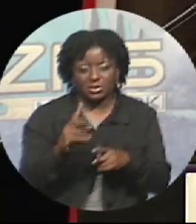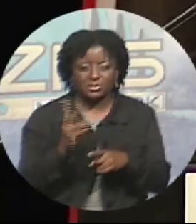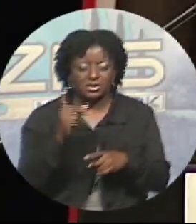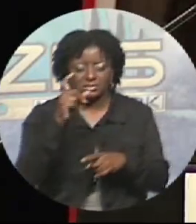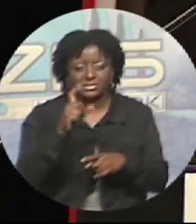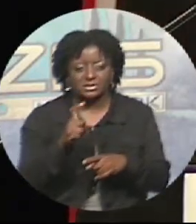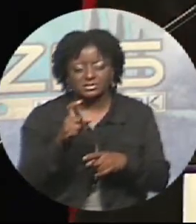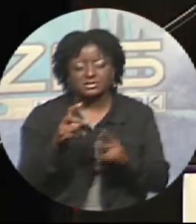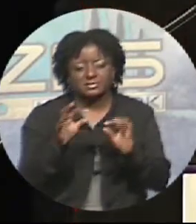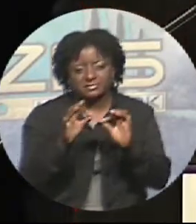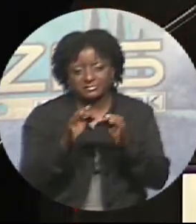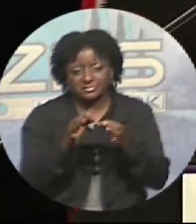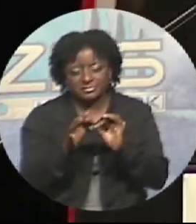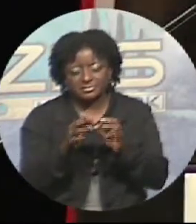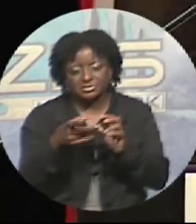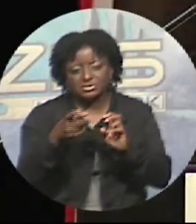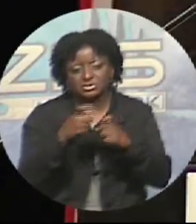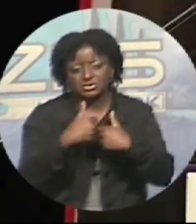country